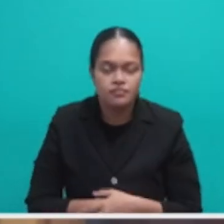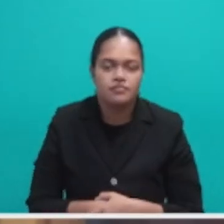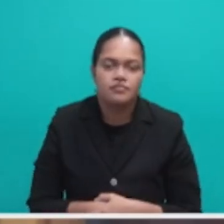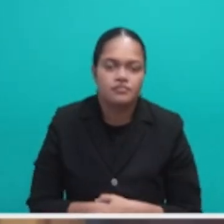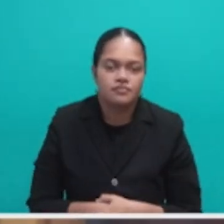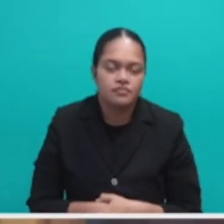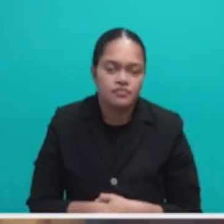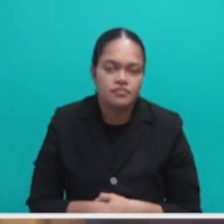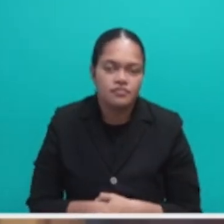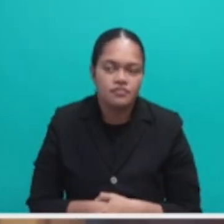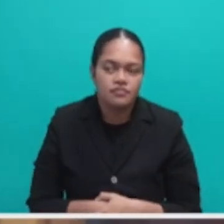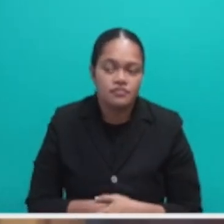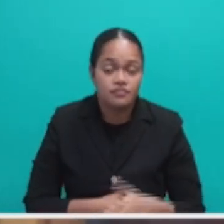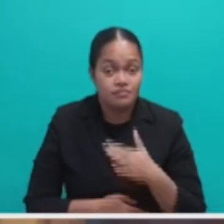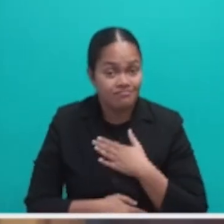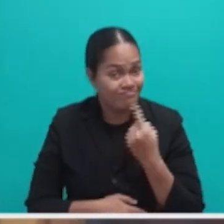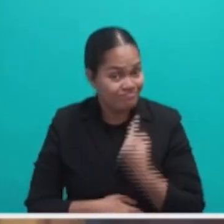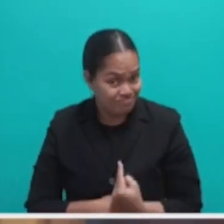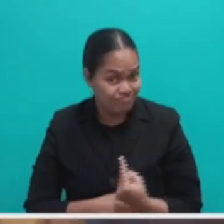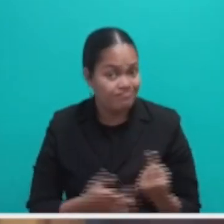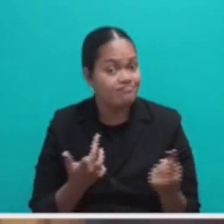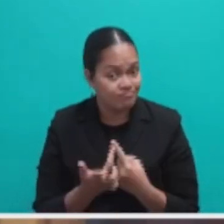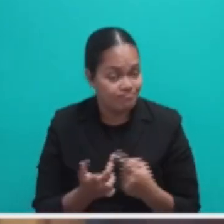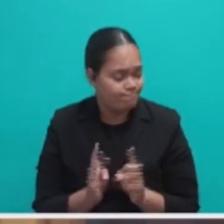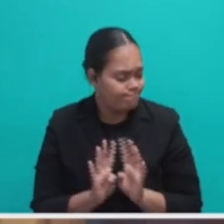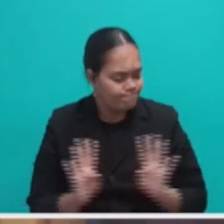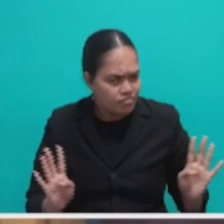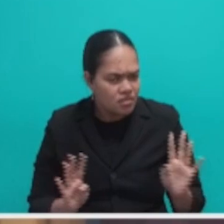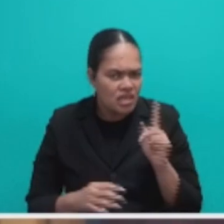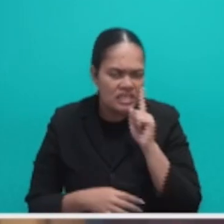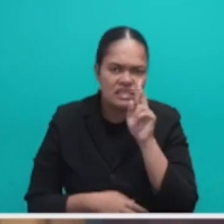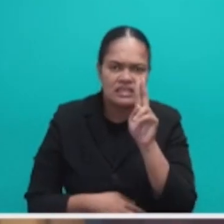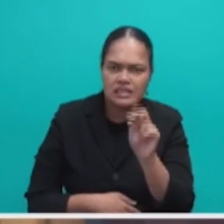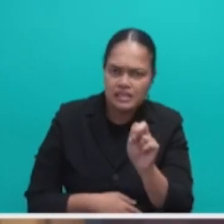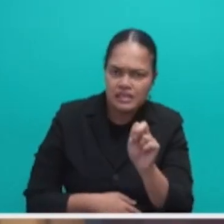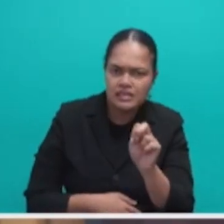sir, myself and others in this House have seen